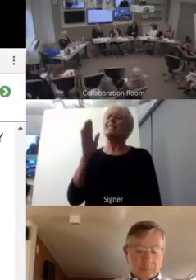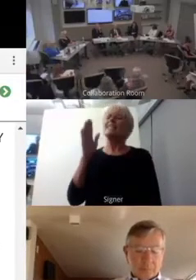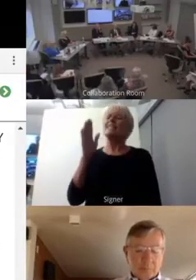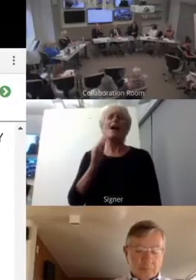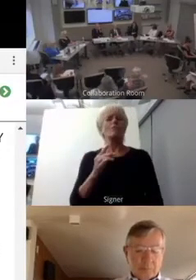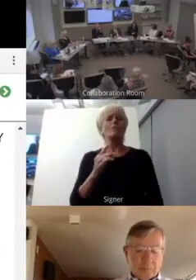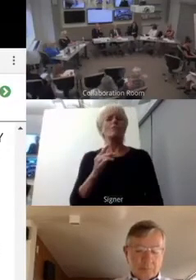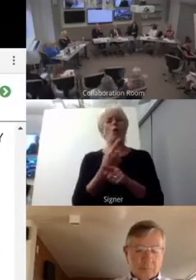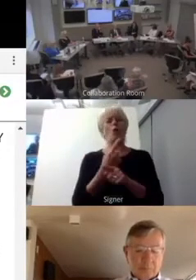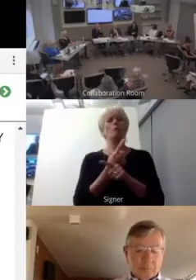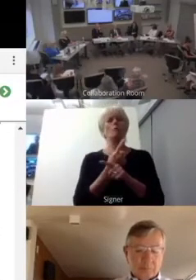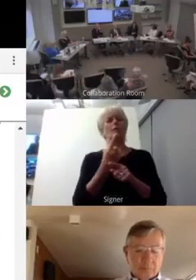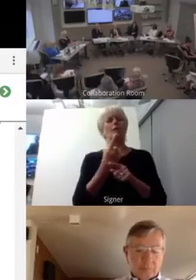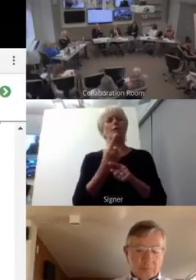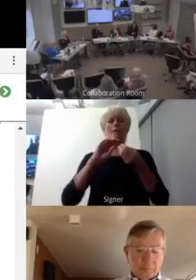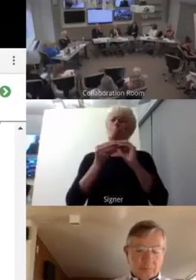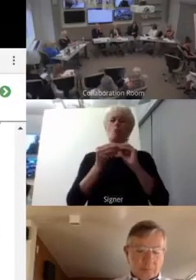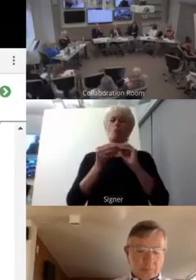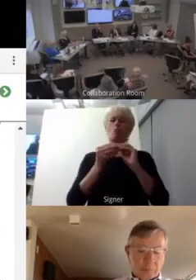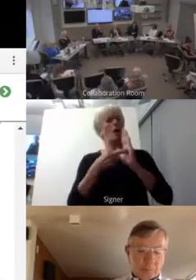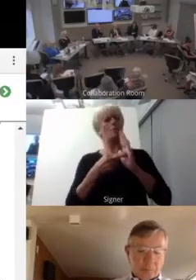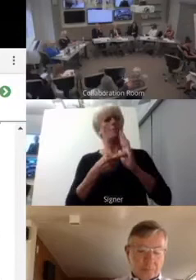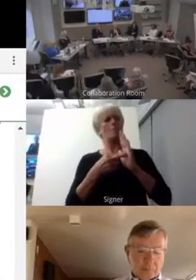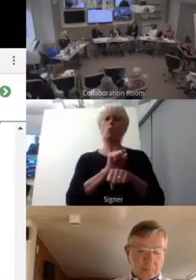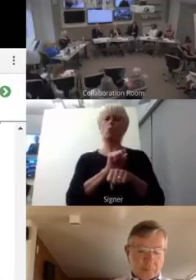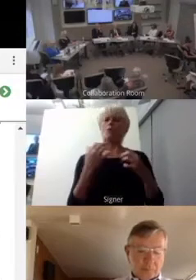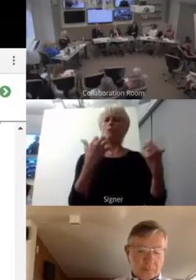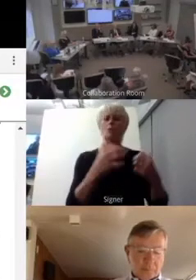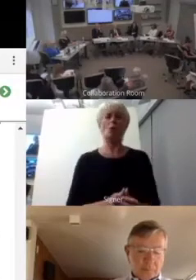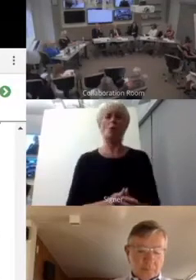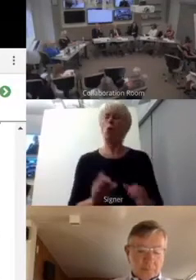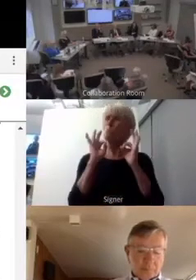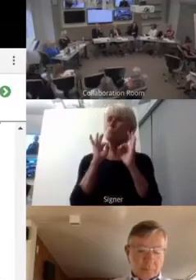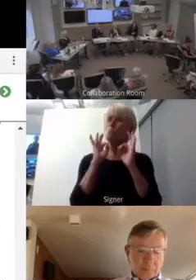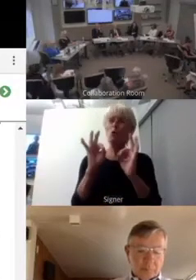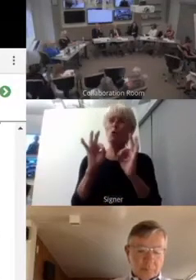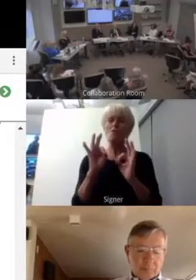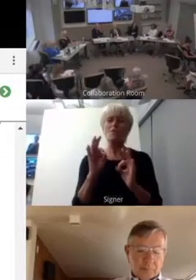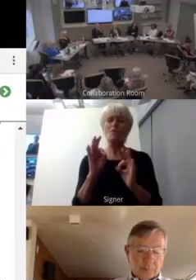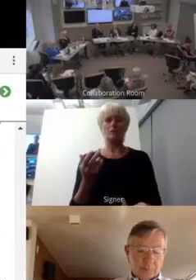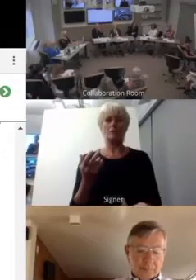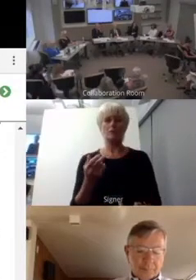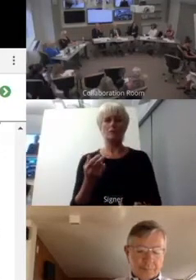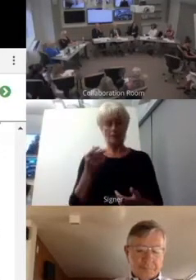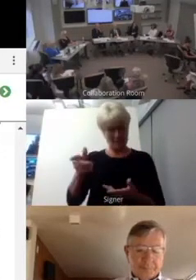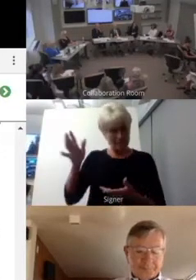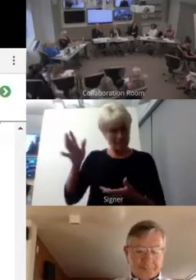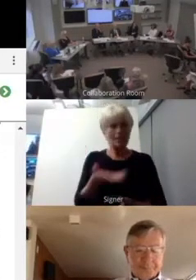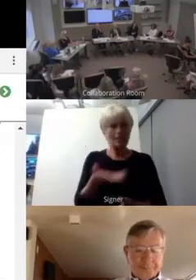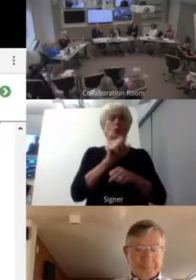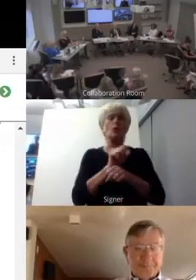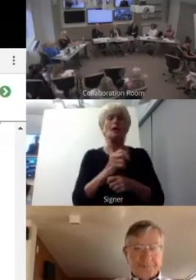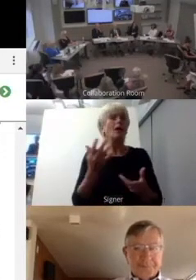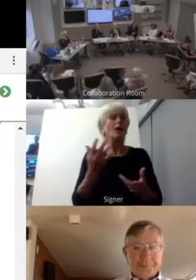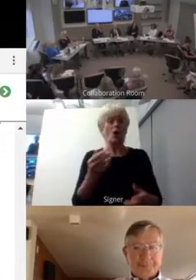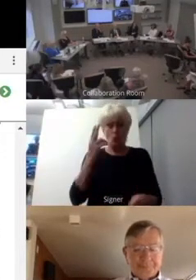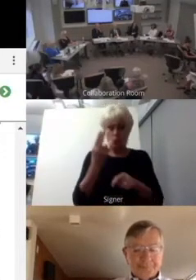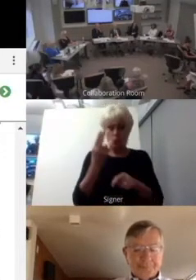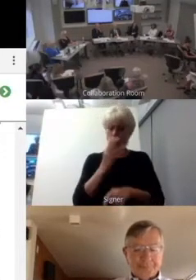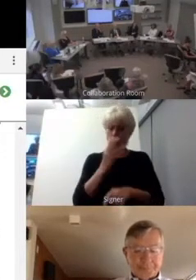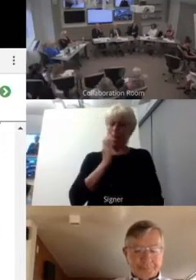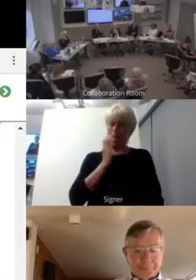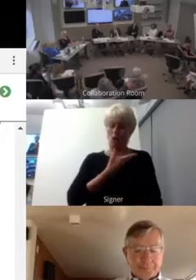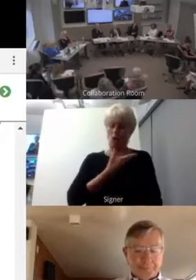to get people in the workforce who are disabled, because use our expertise of our own disabilities to help inform